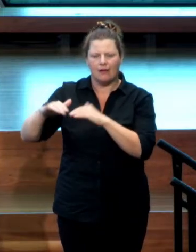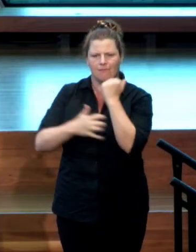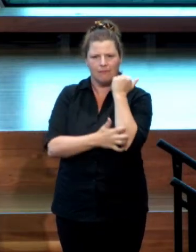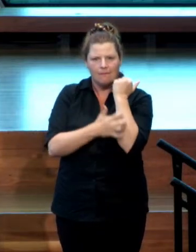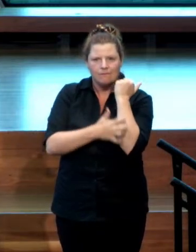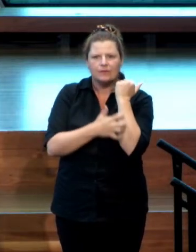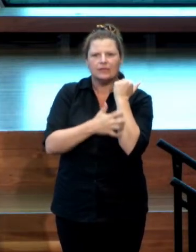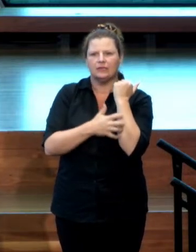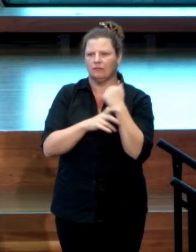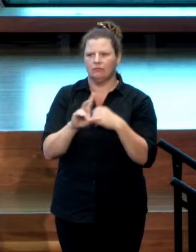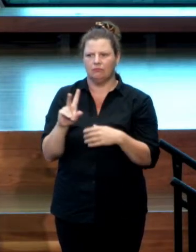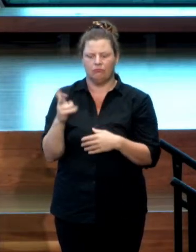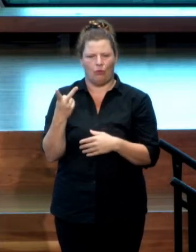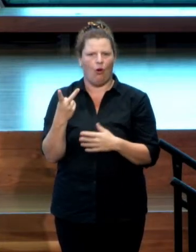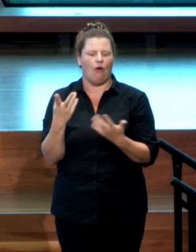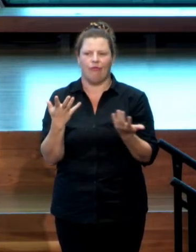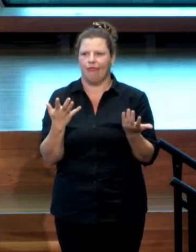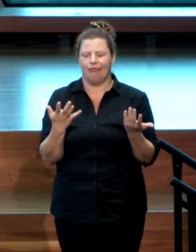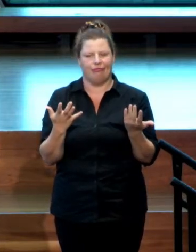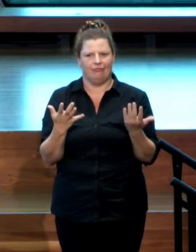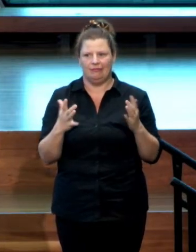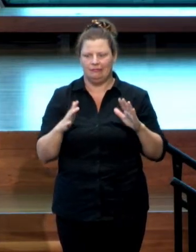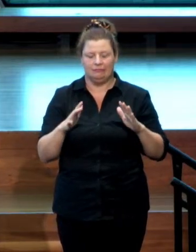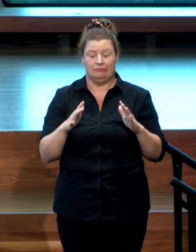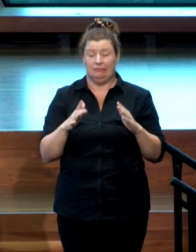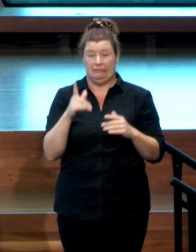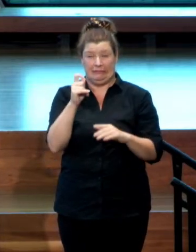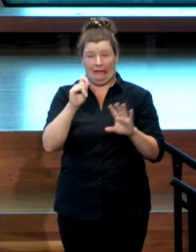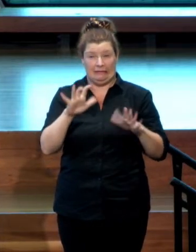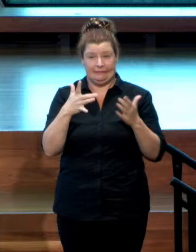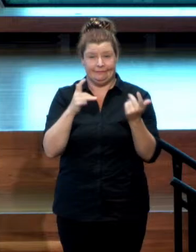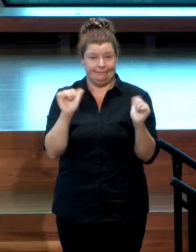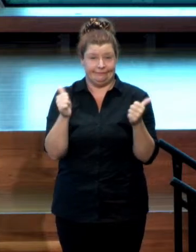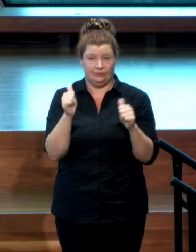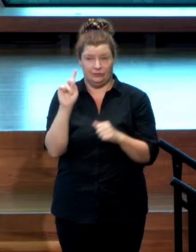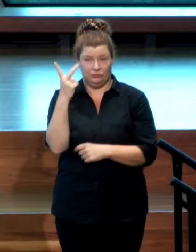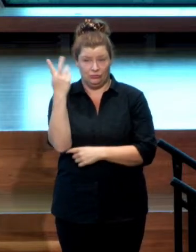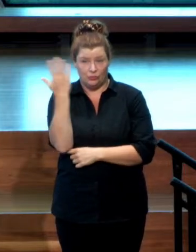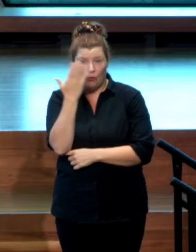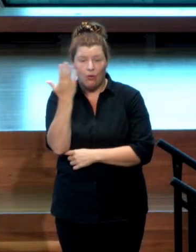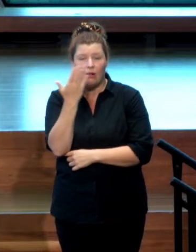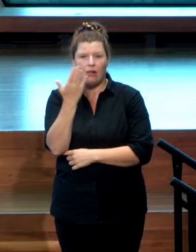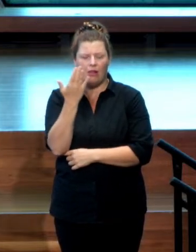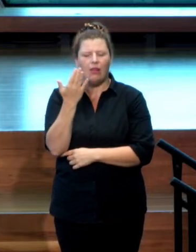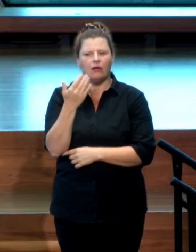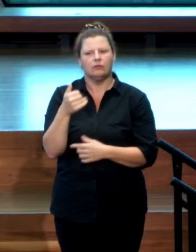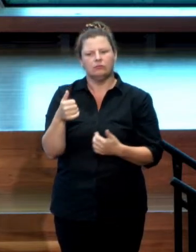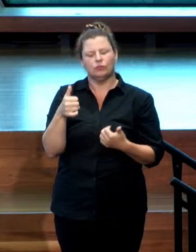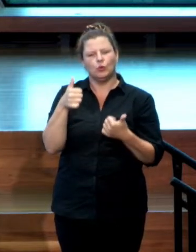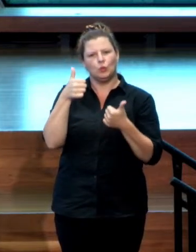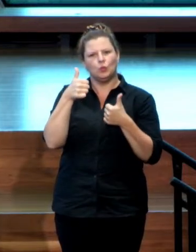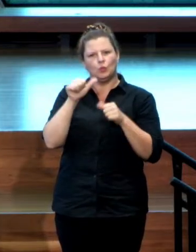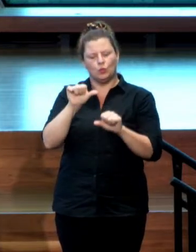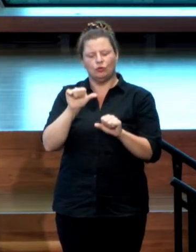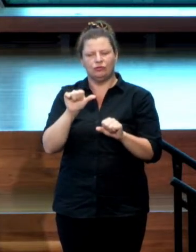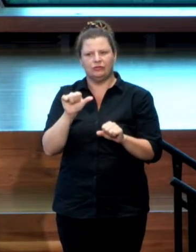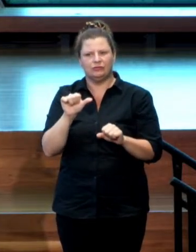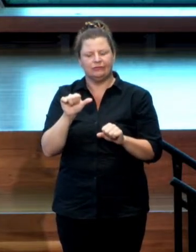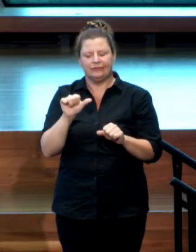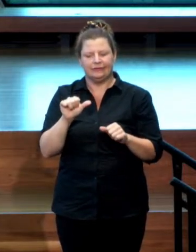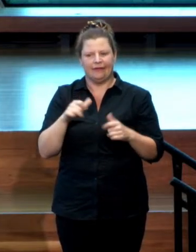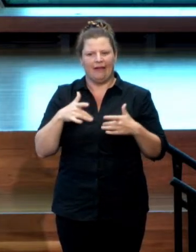poverty, both really almost didn't even pass high school. And we're very used, I think, to our voices being not